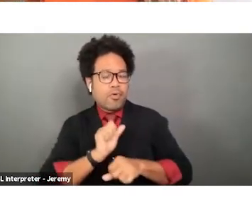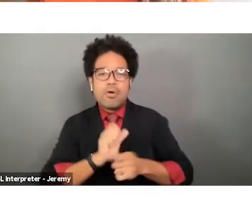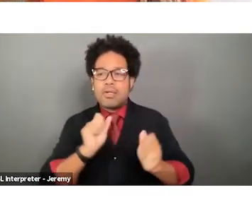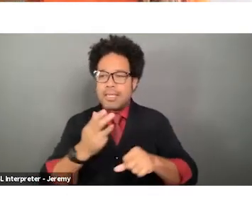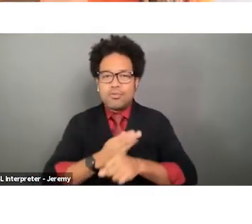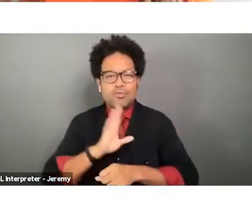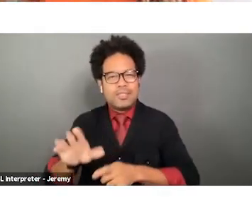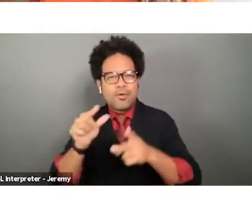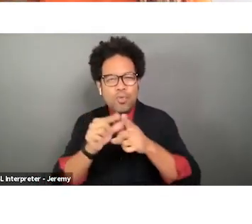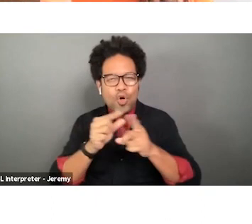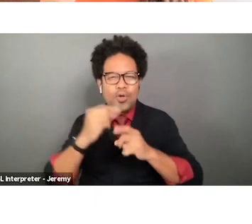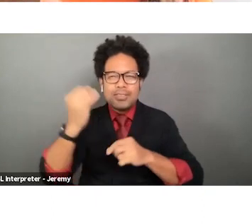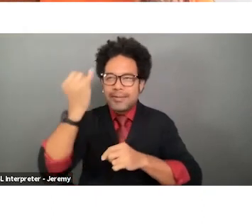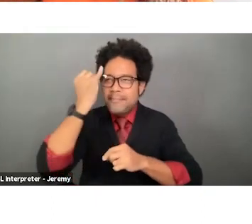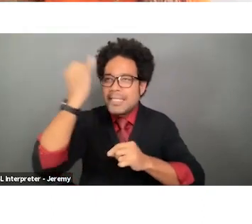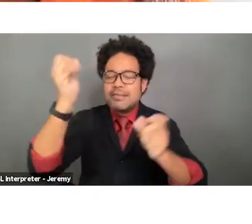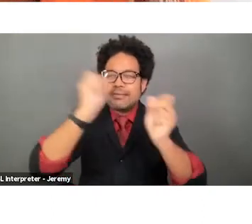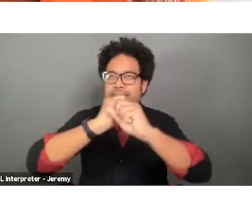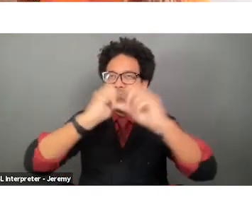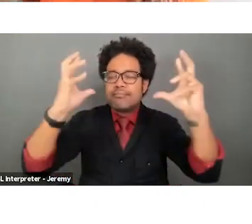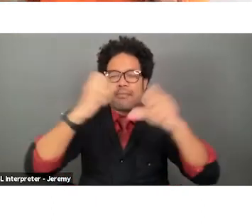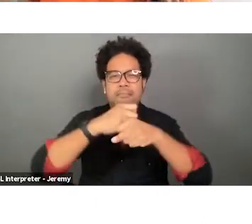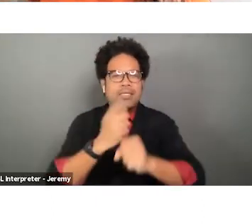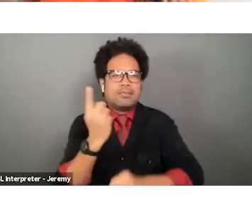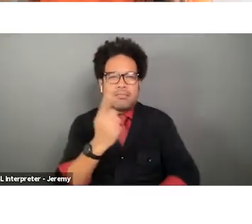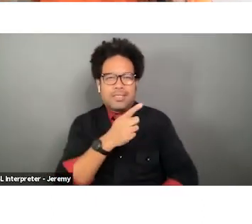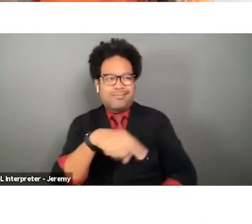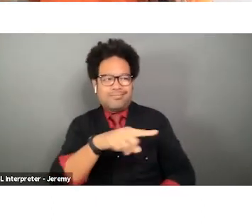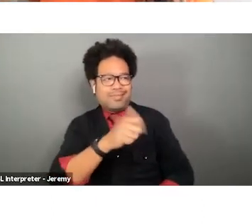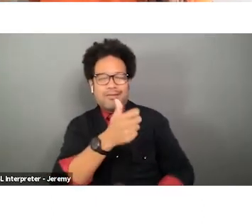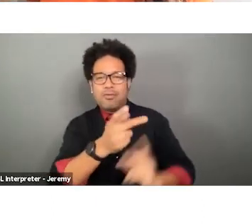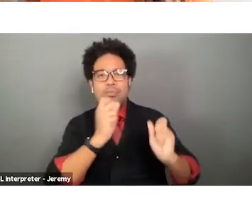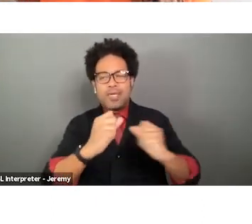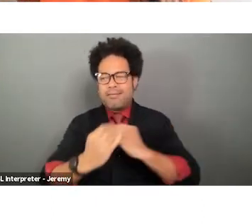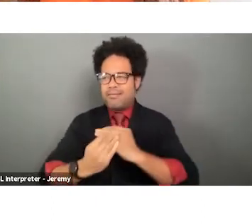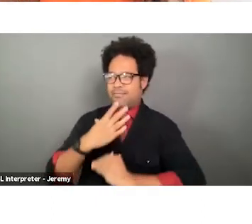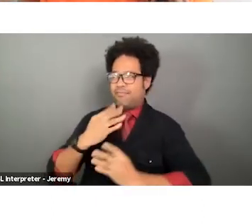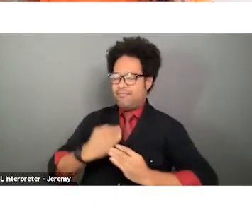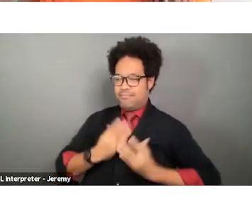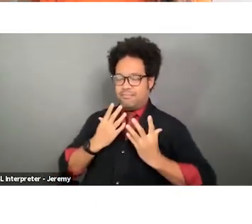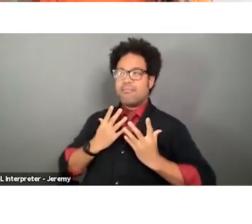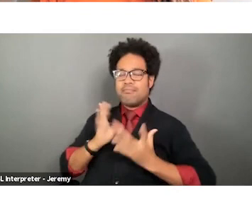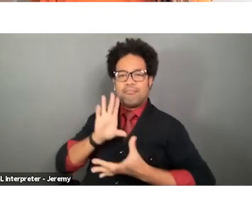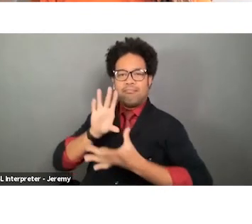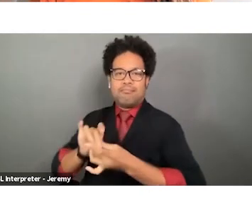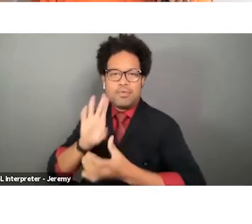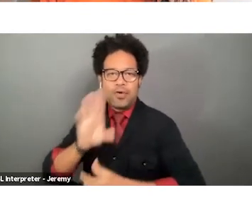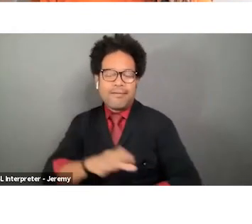their imaginations to really create something that other people can find inspiring and tangible and being able to do it.